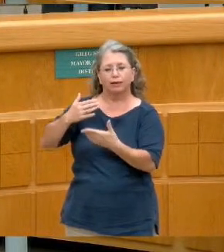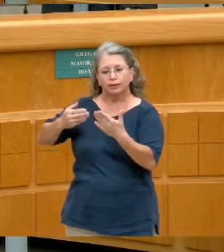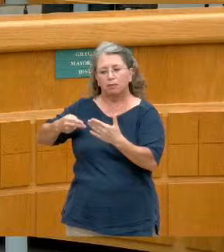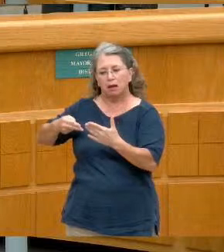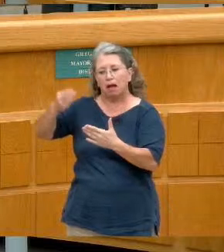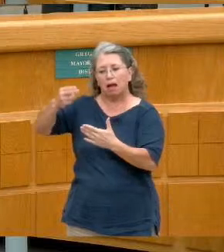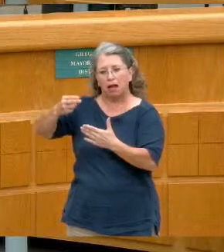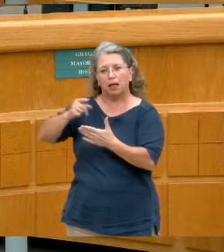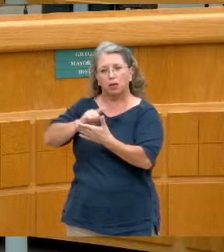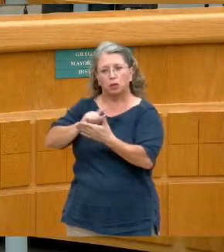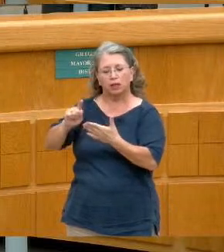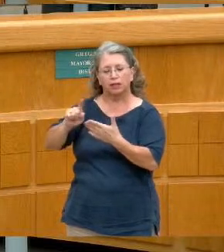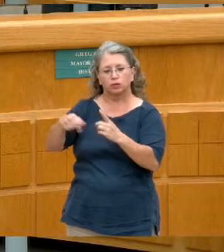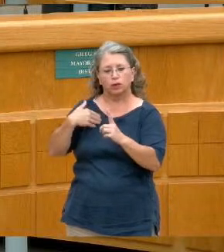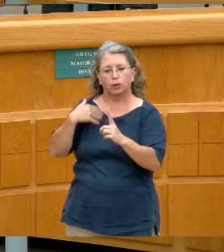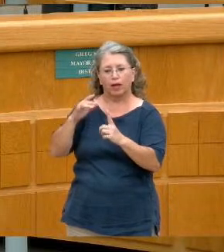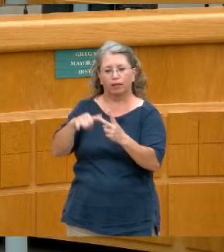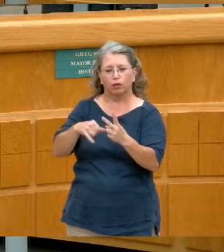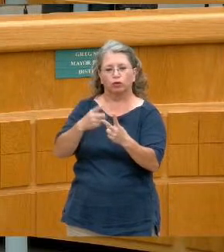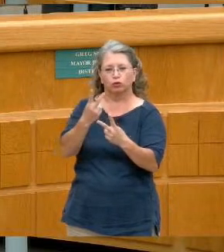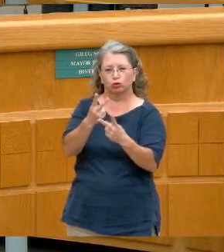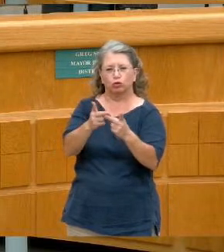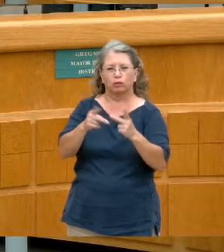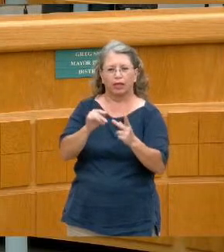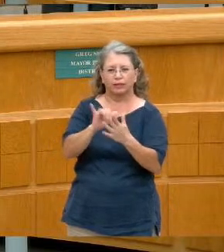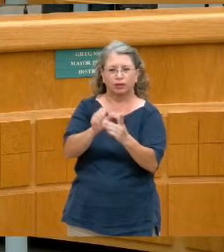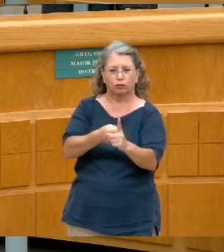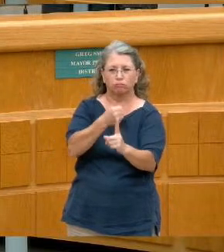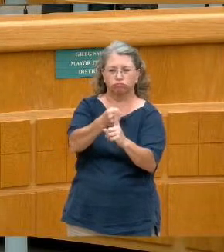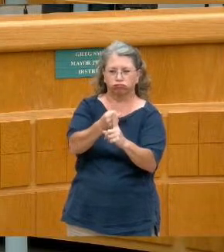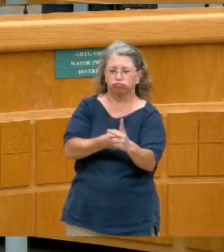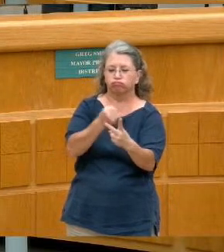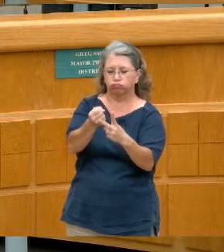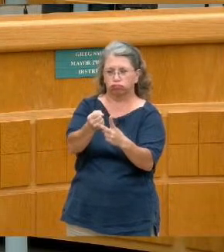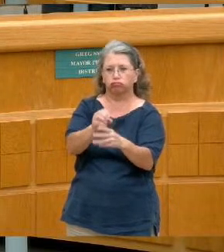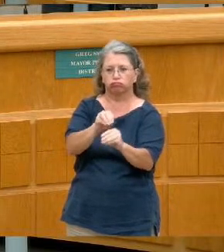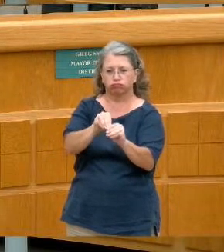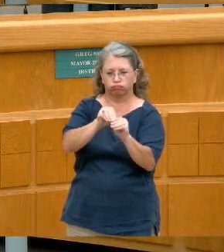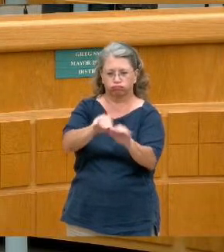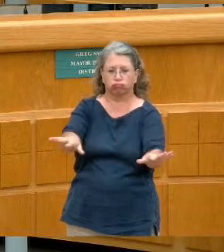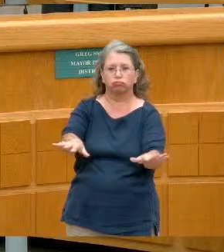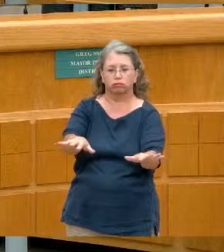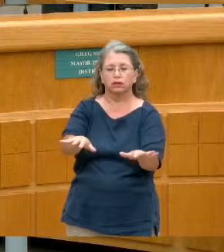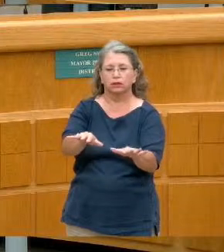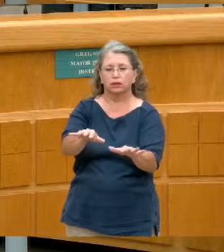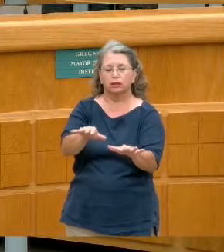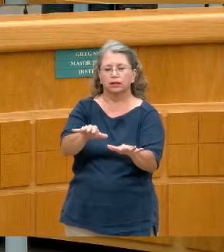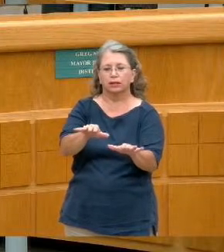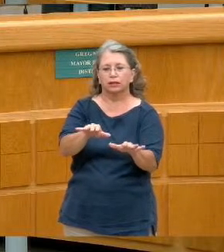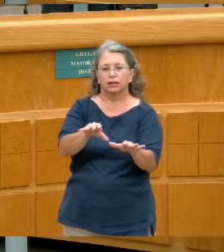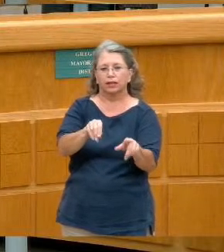the outbreak at our meat processing plant, as well as at some of our senior